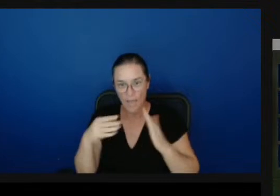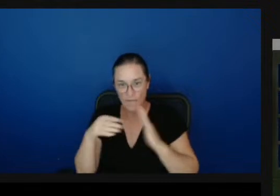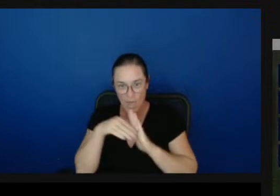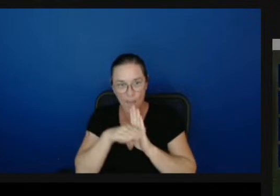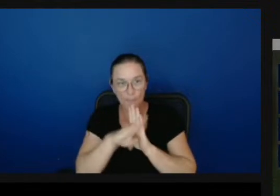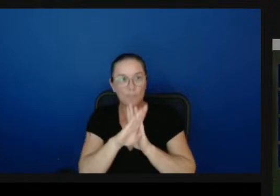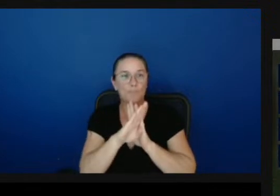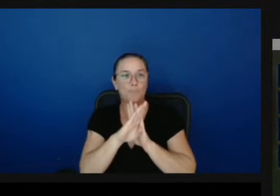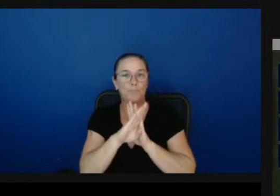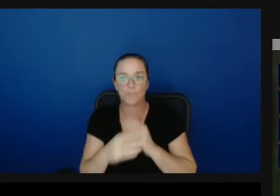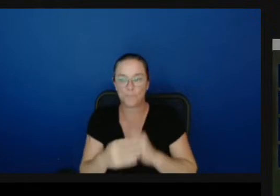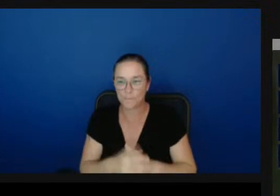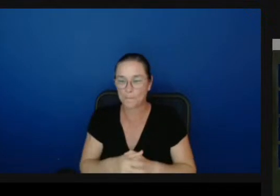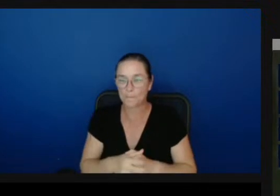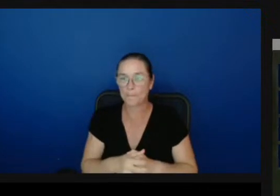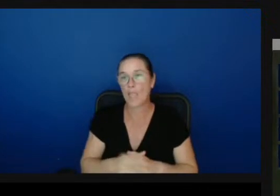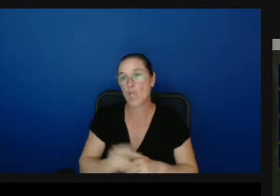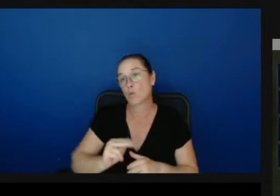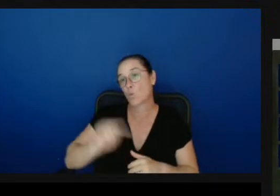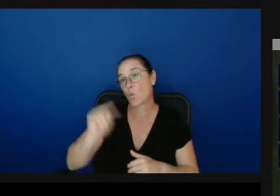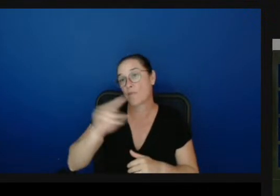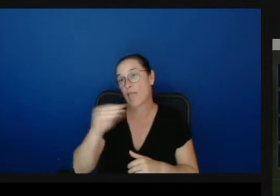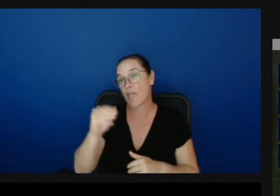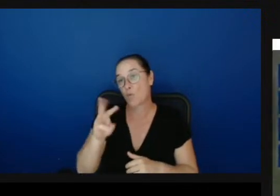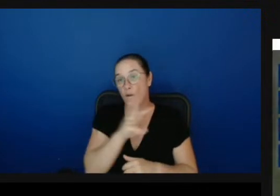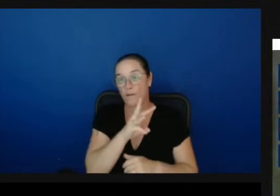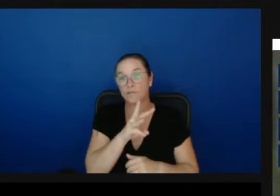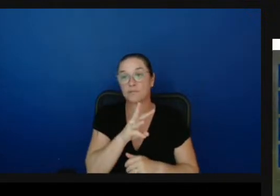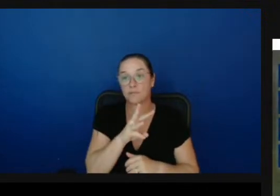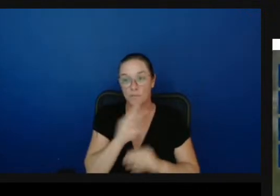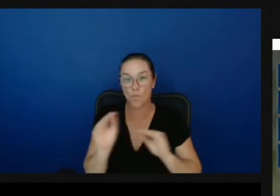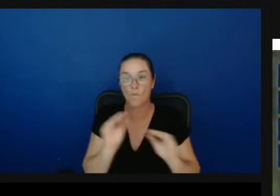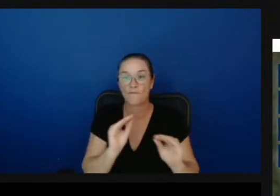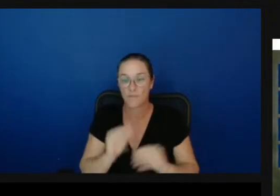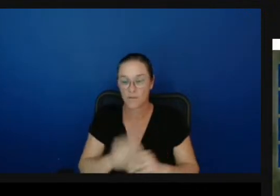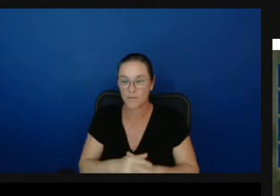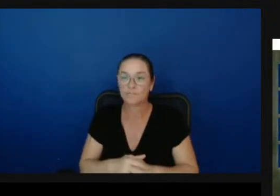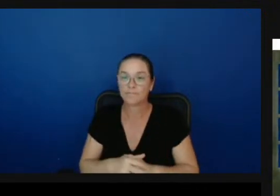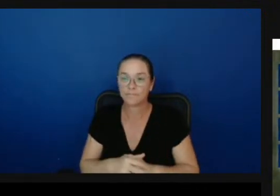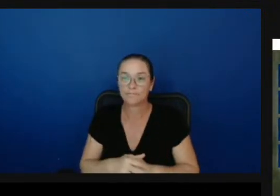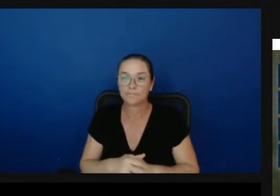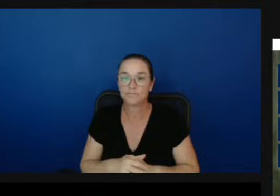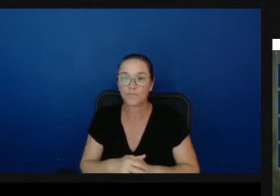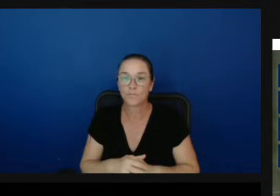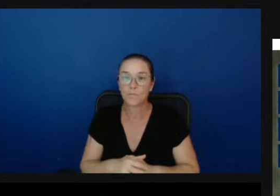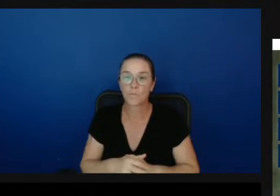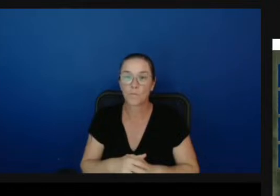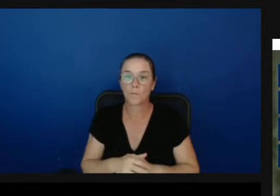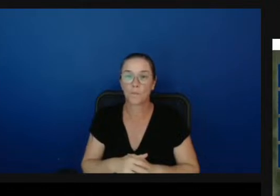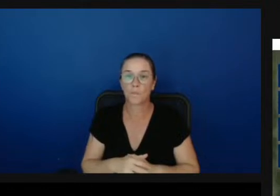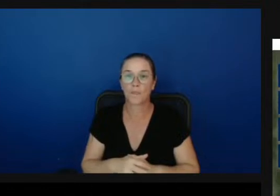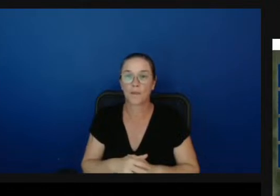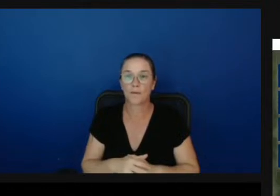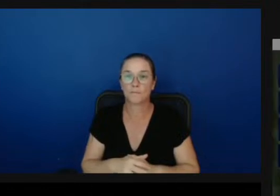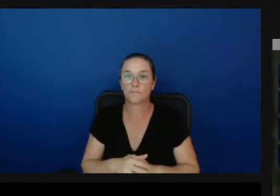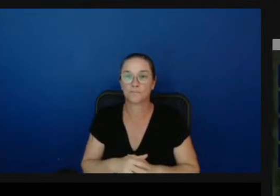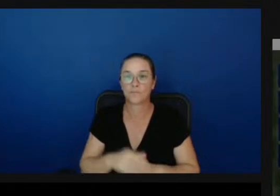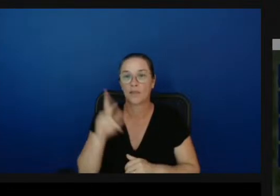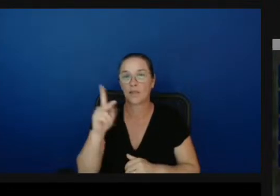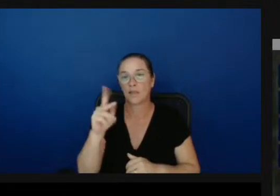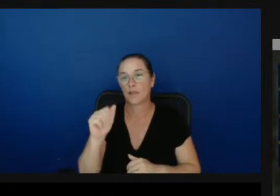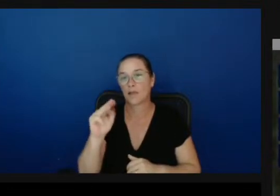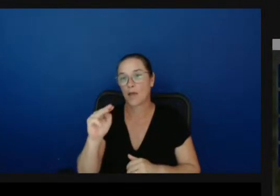and certainly northward and westward movement. And coming back over, this is Kamoamoa right through here.